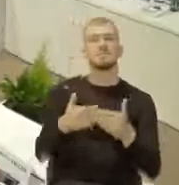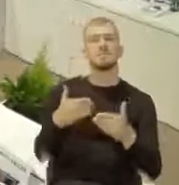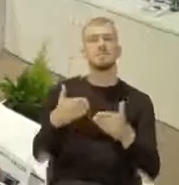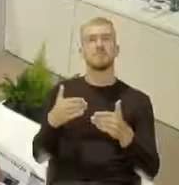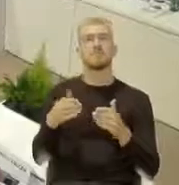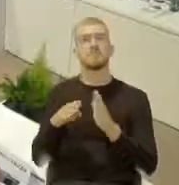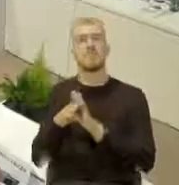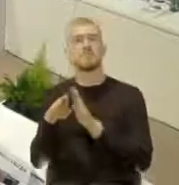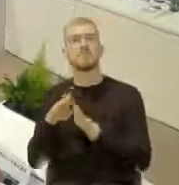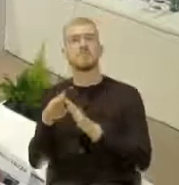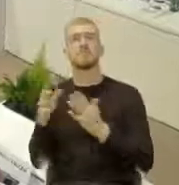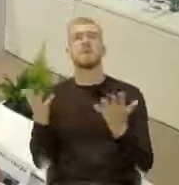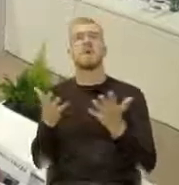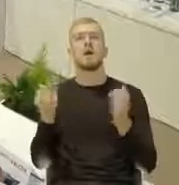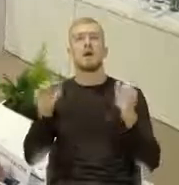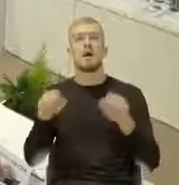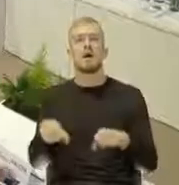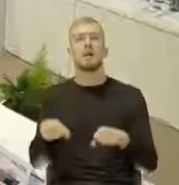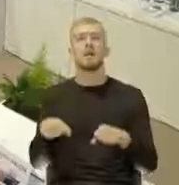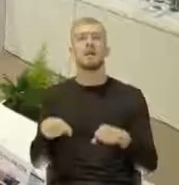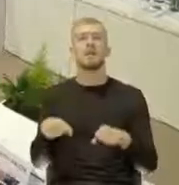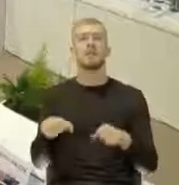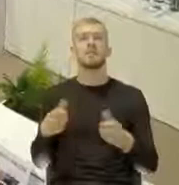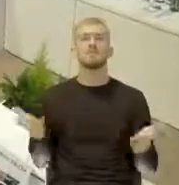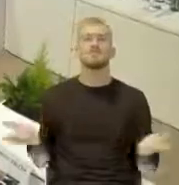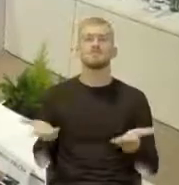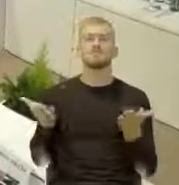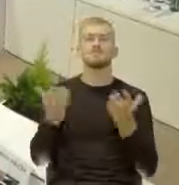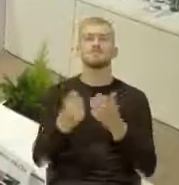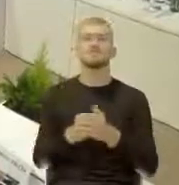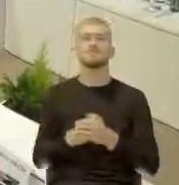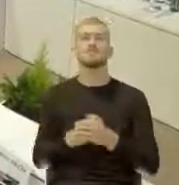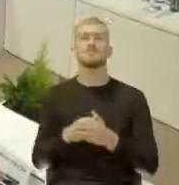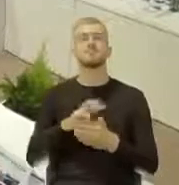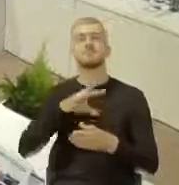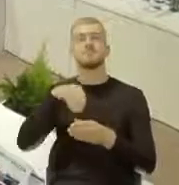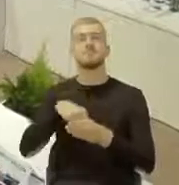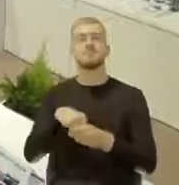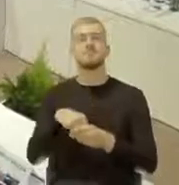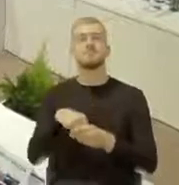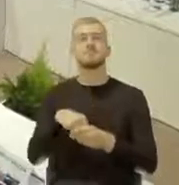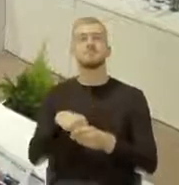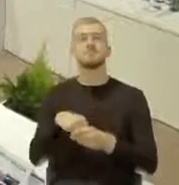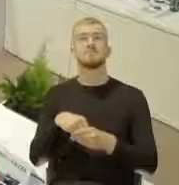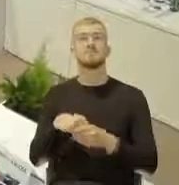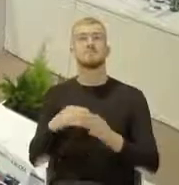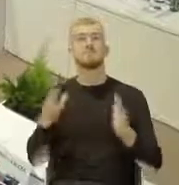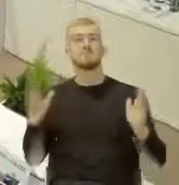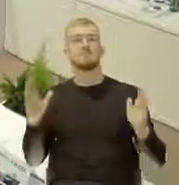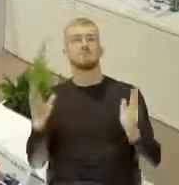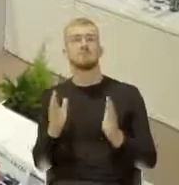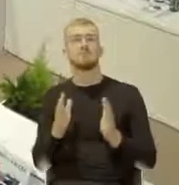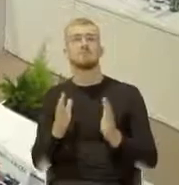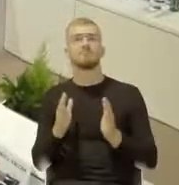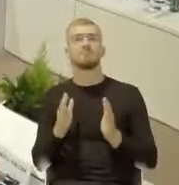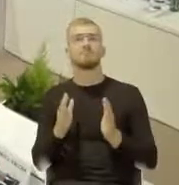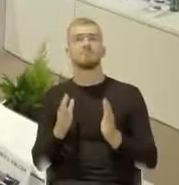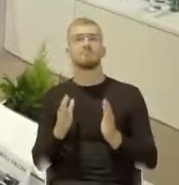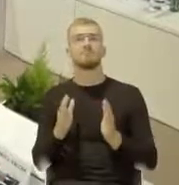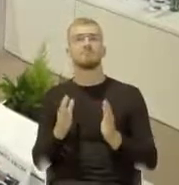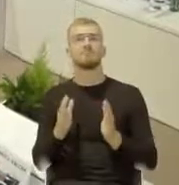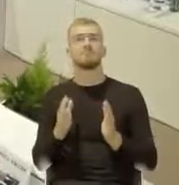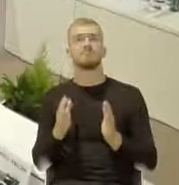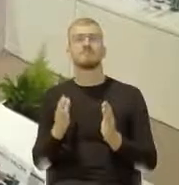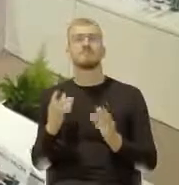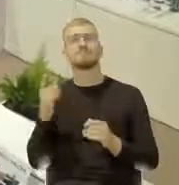which longstanding practices that impede our progress can be changed. This conversation and the dialogue through the World Urban